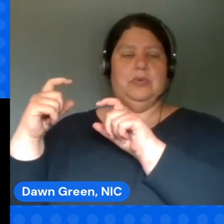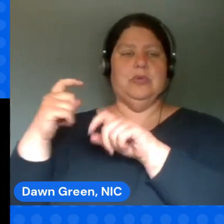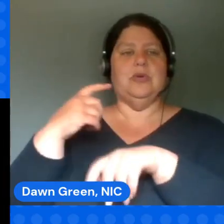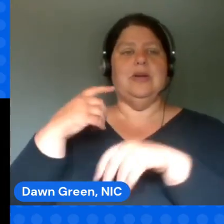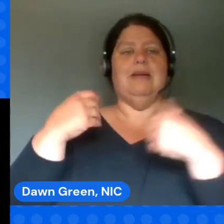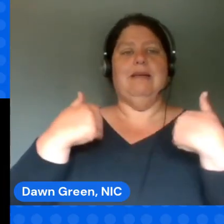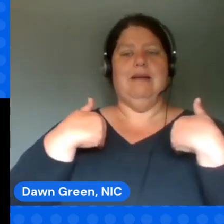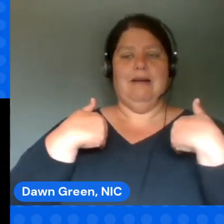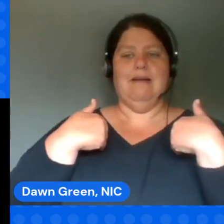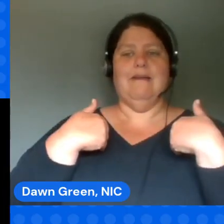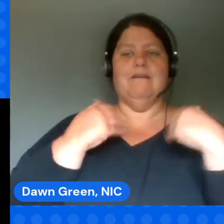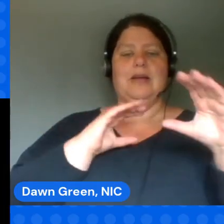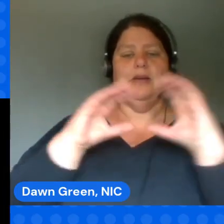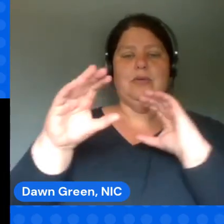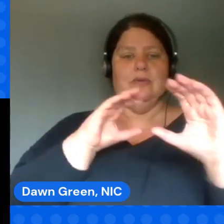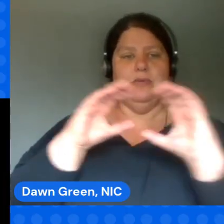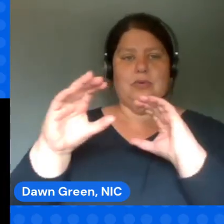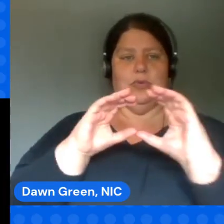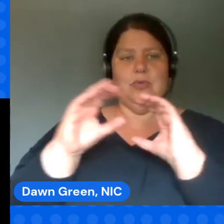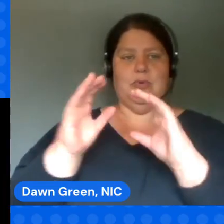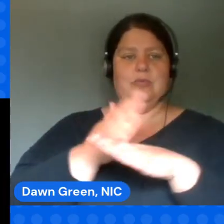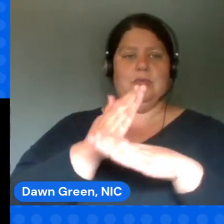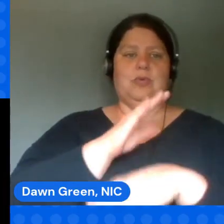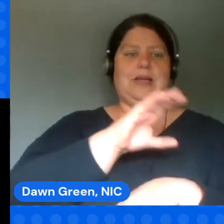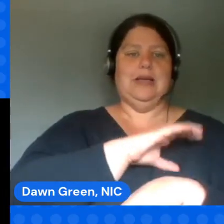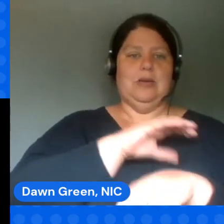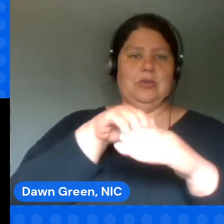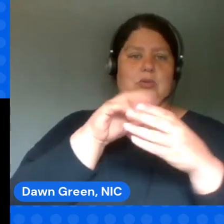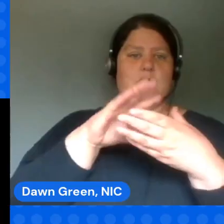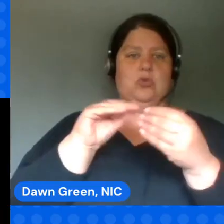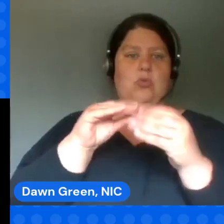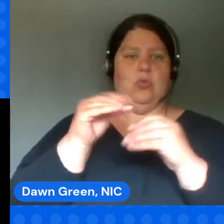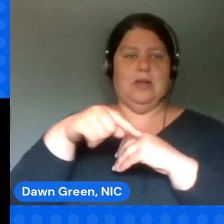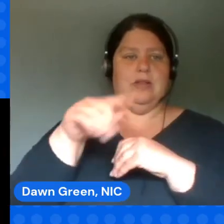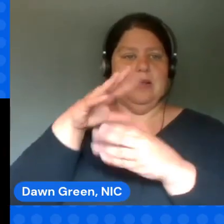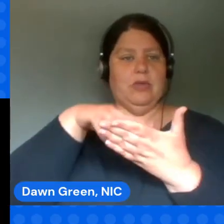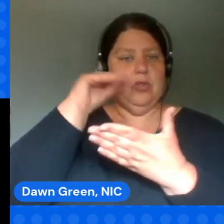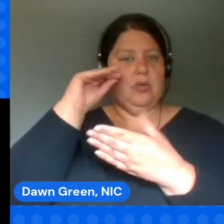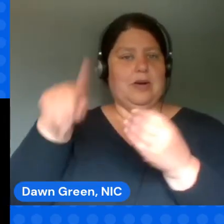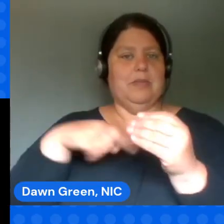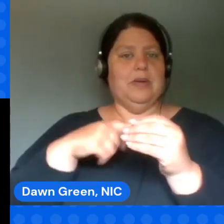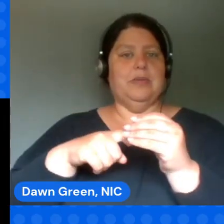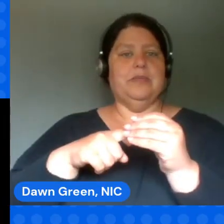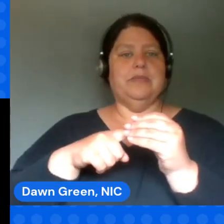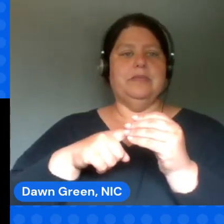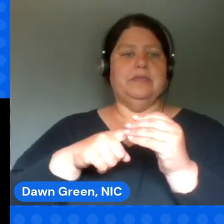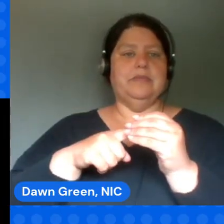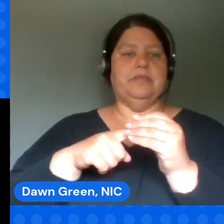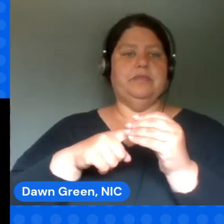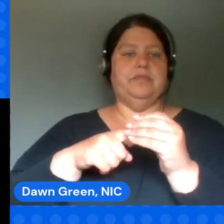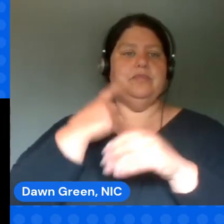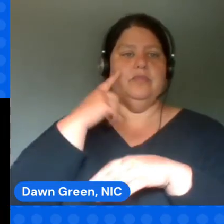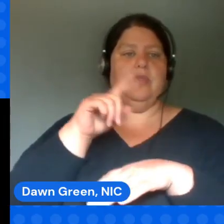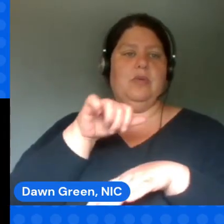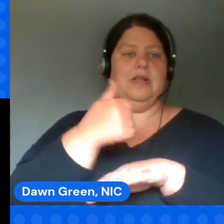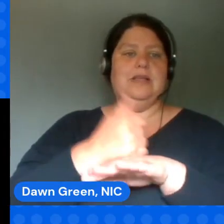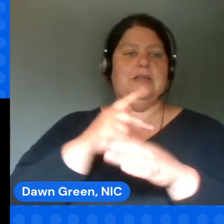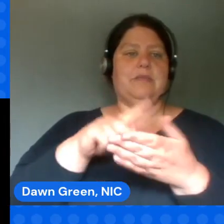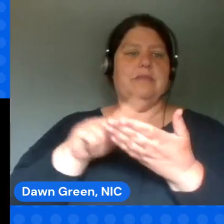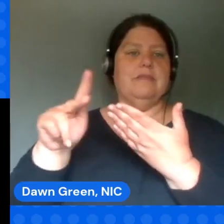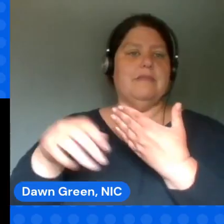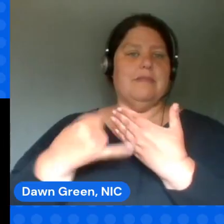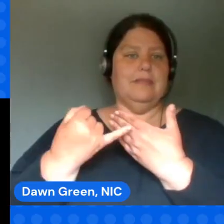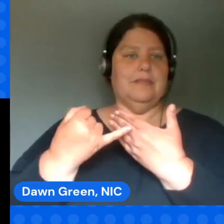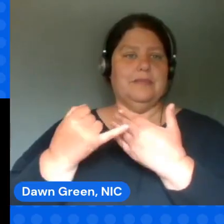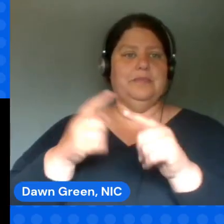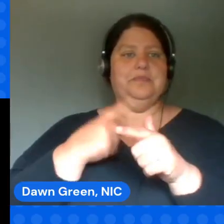conversations between characters in a story that they've learned about. Um, just to kind of set their project up. And then